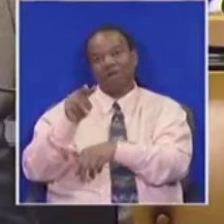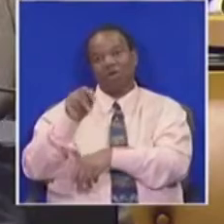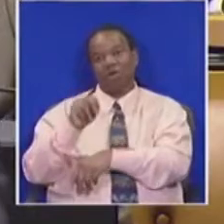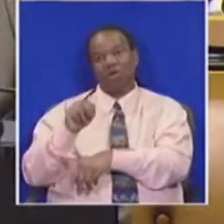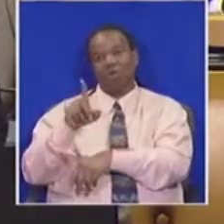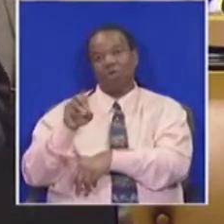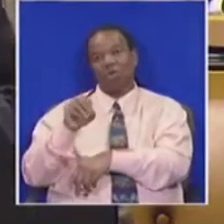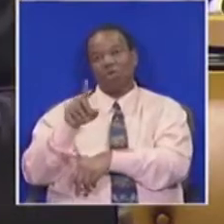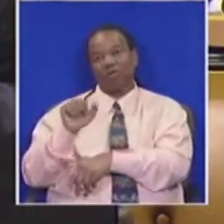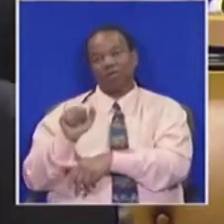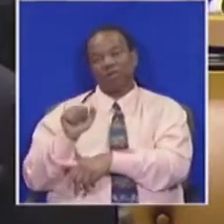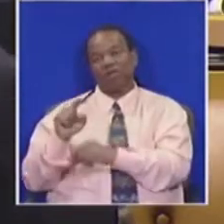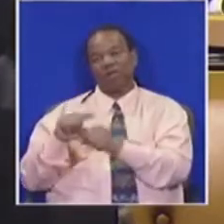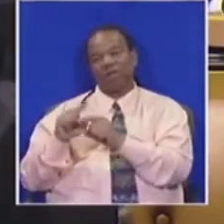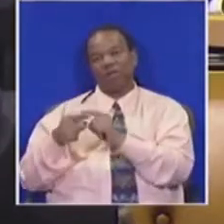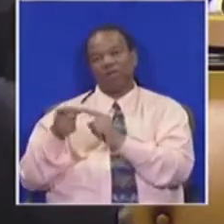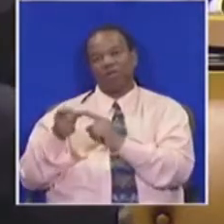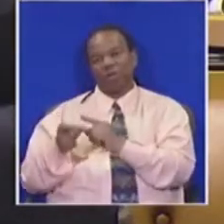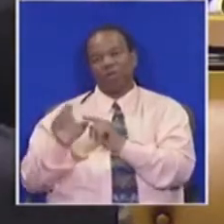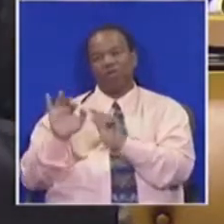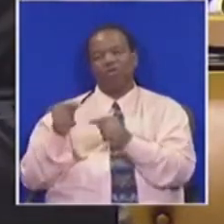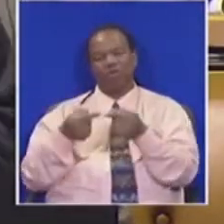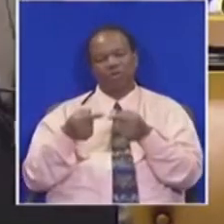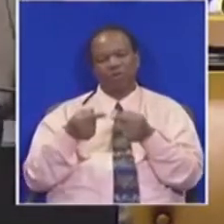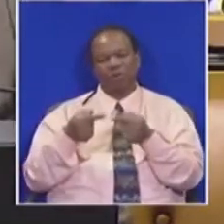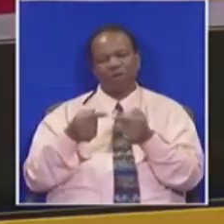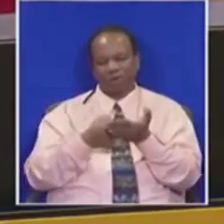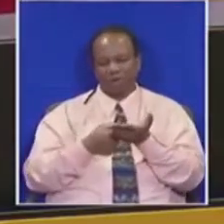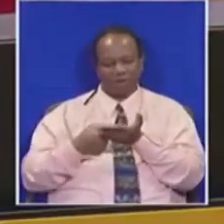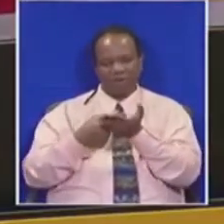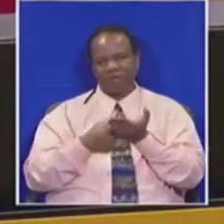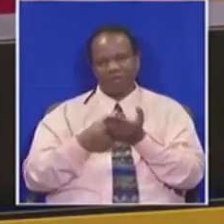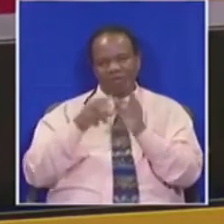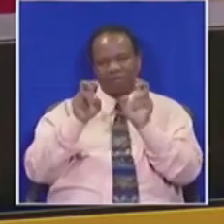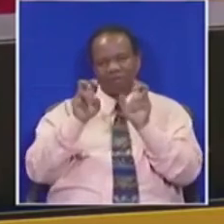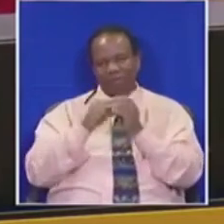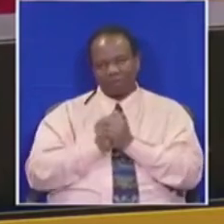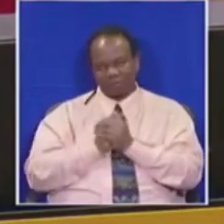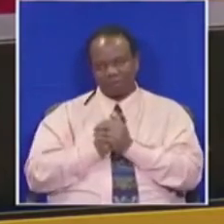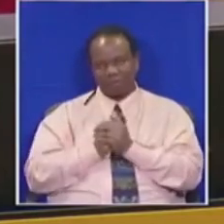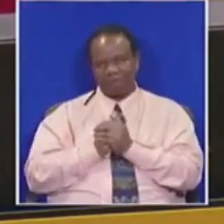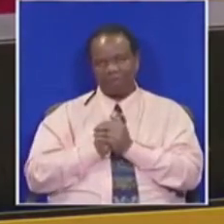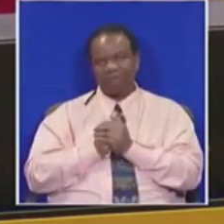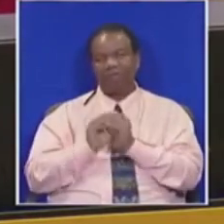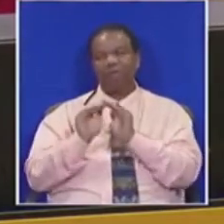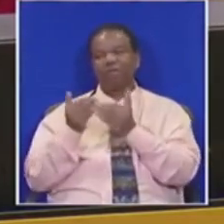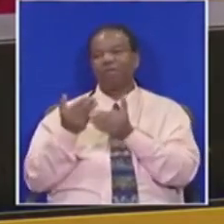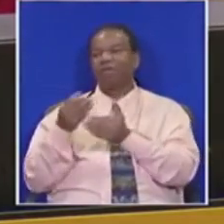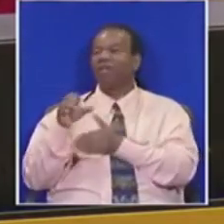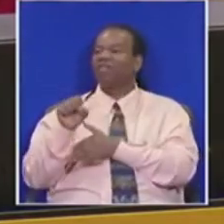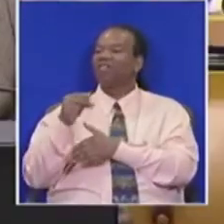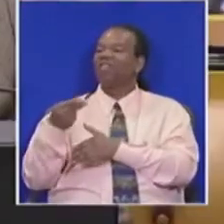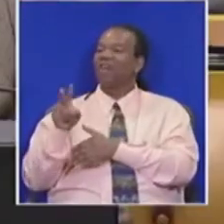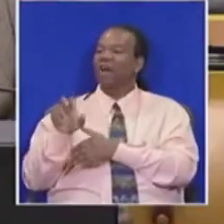final words to debate and discuss these matters. Because the point that Honorable